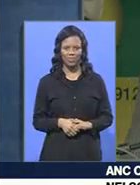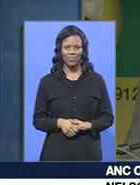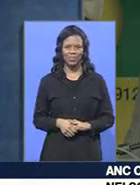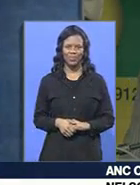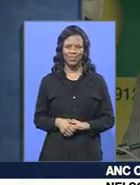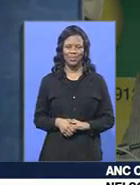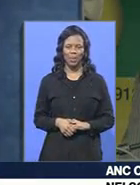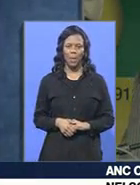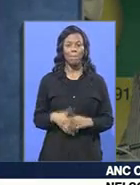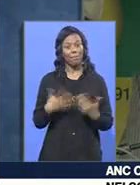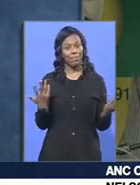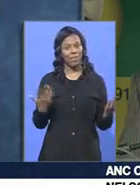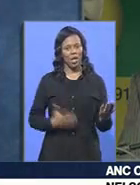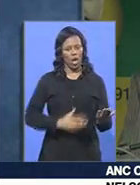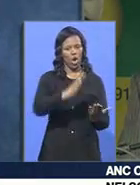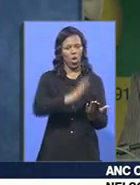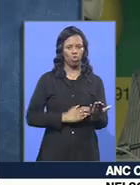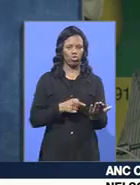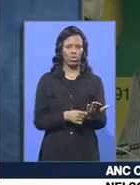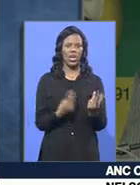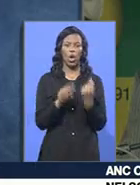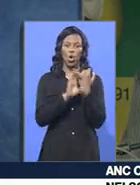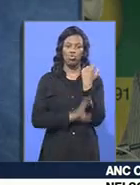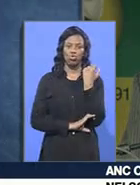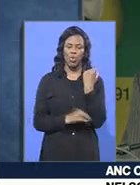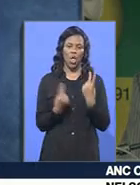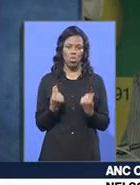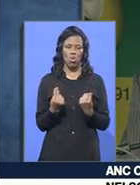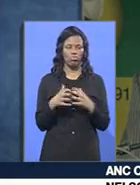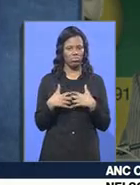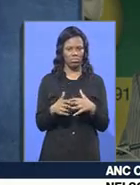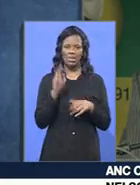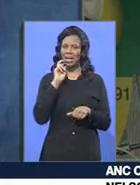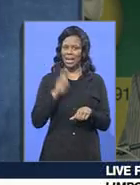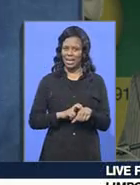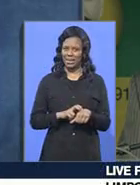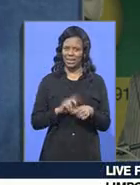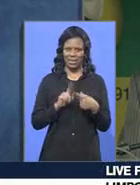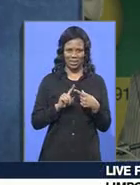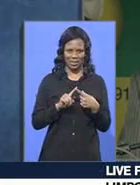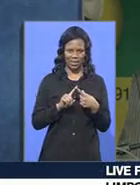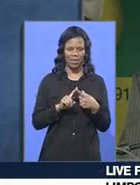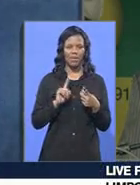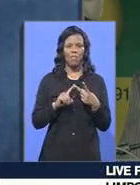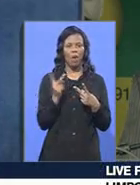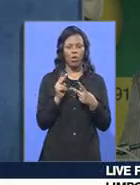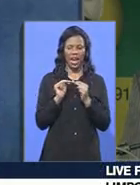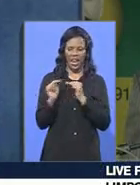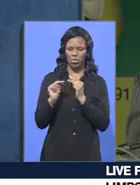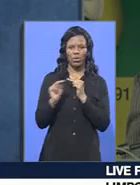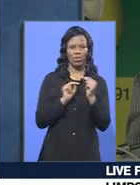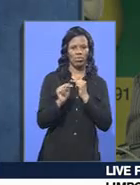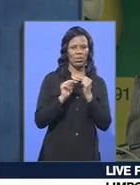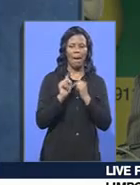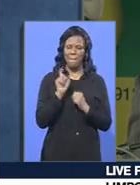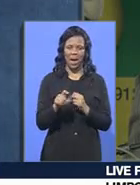A new constitution was needed, and the negotiations had to be formally started.